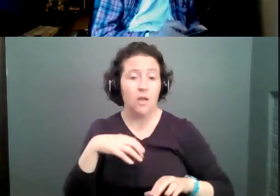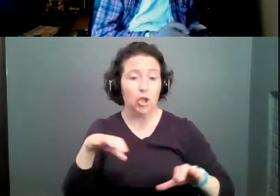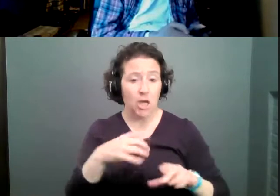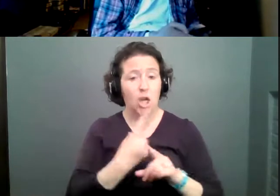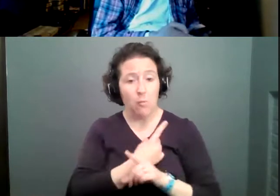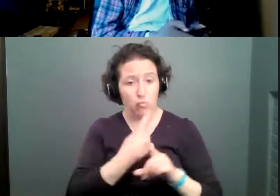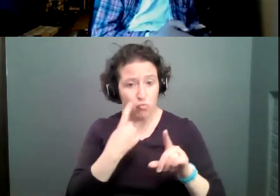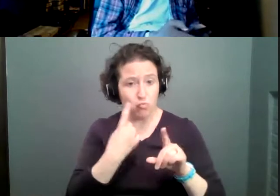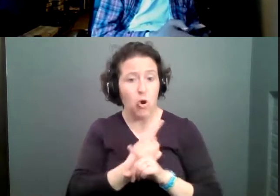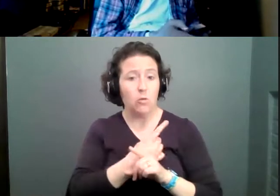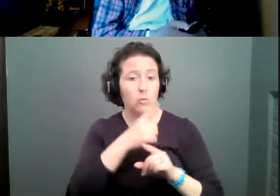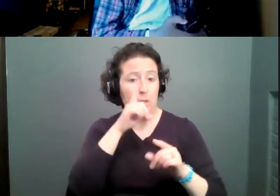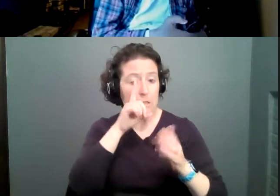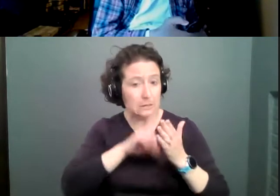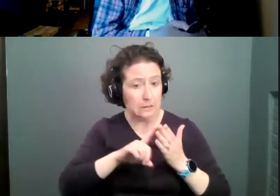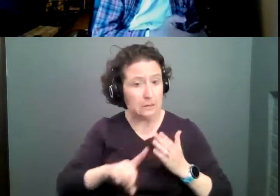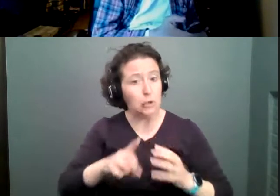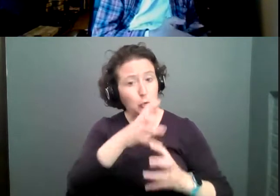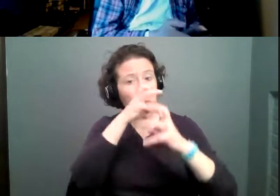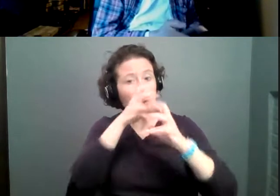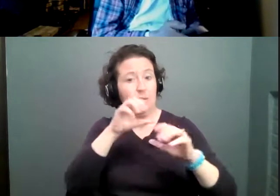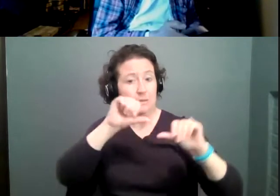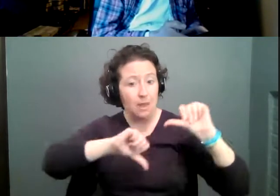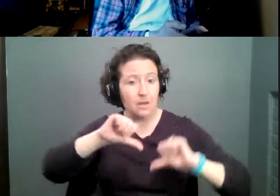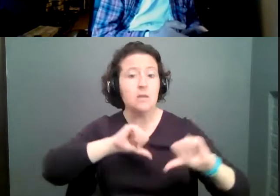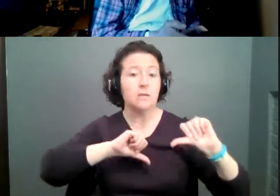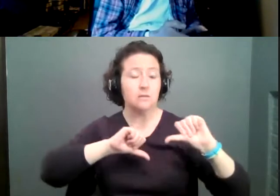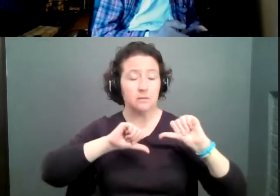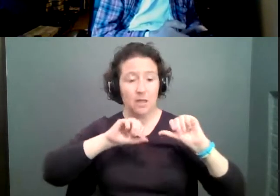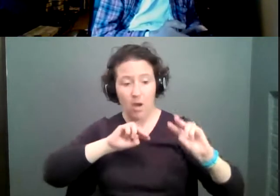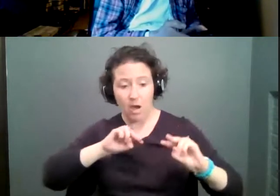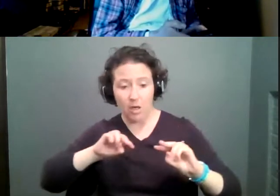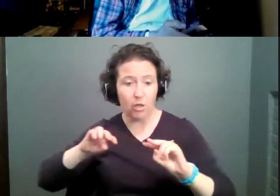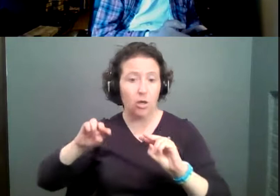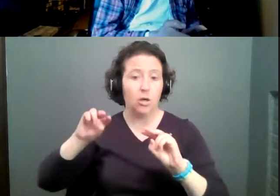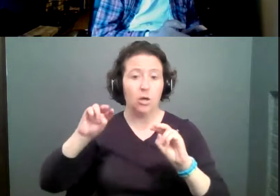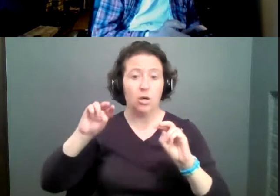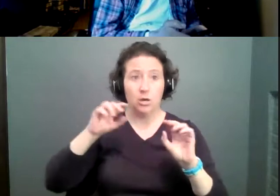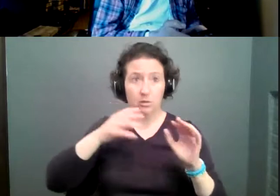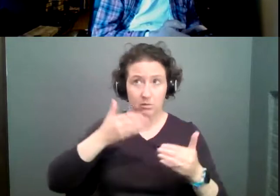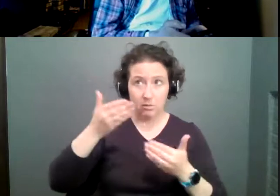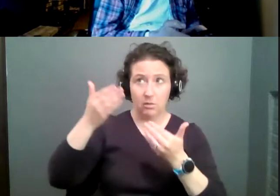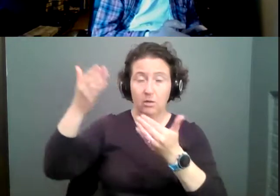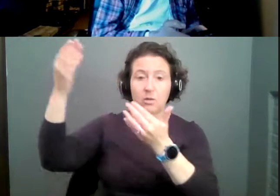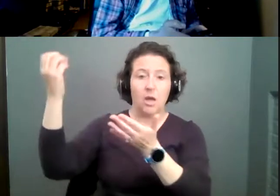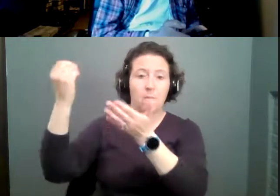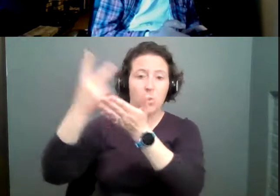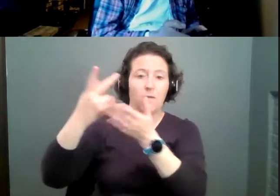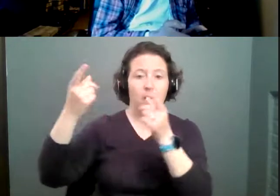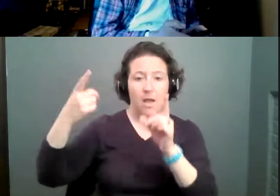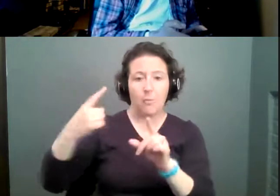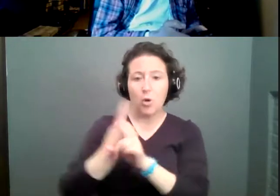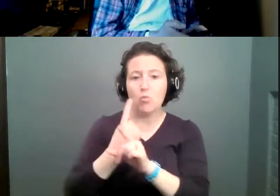proper way. Rigorous trials and monitoring has been done, and approval has been done in the right way. So they